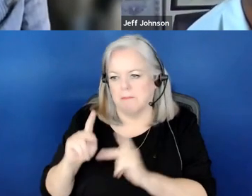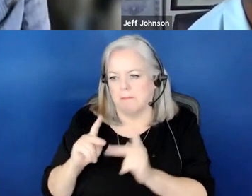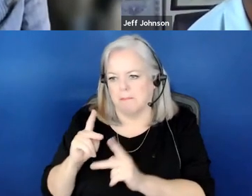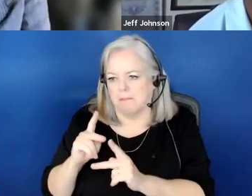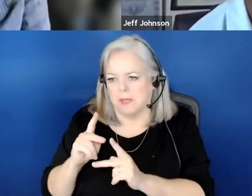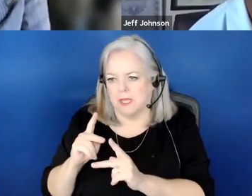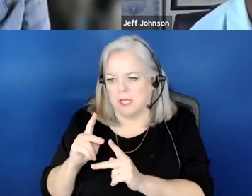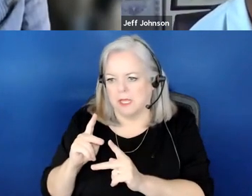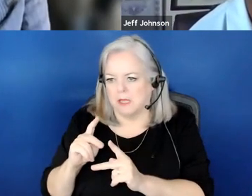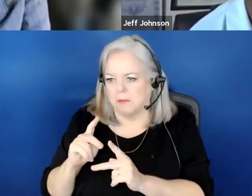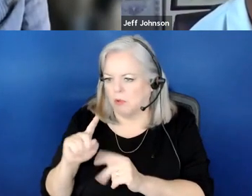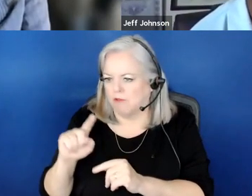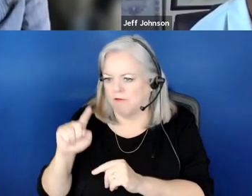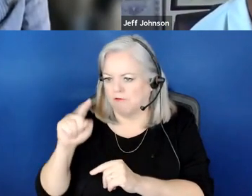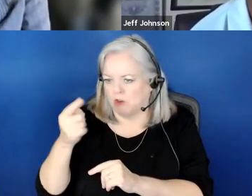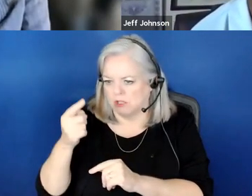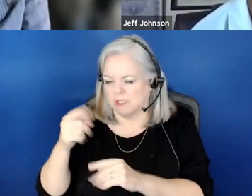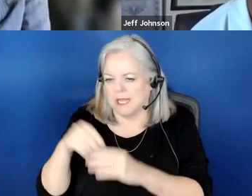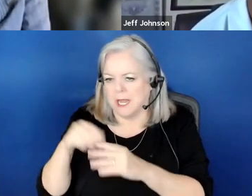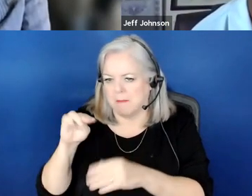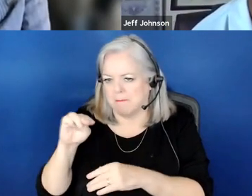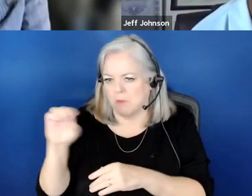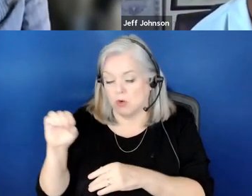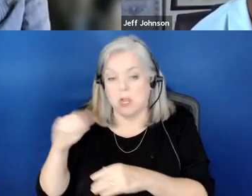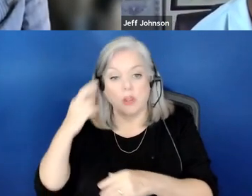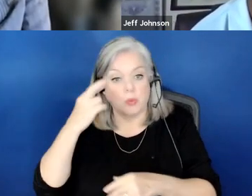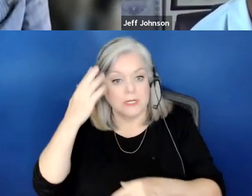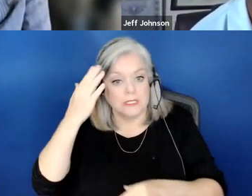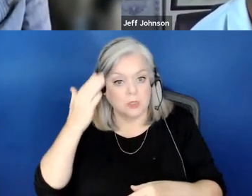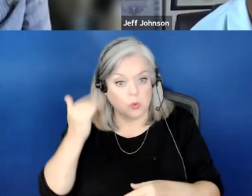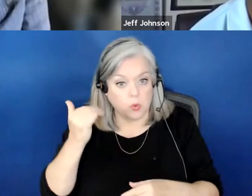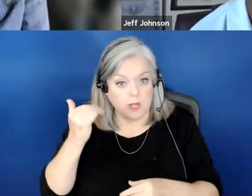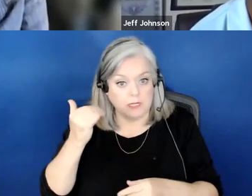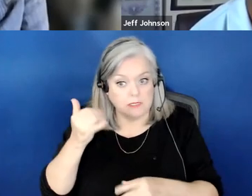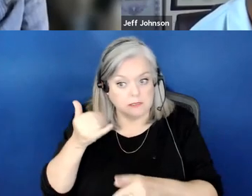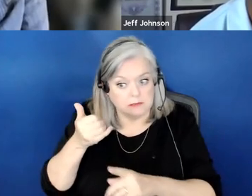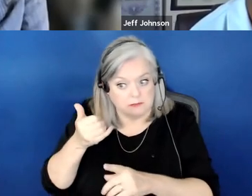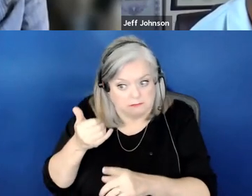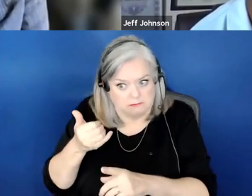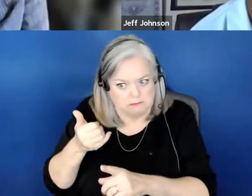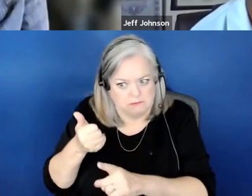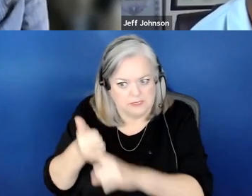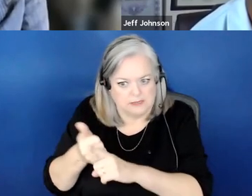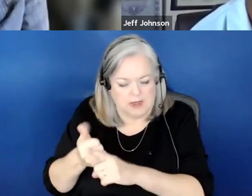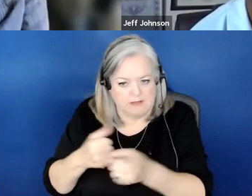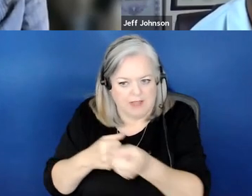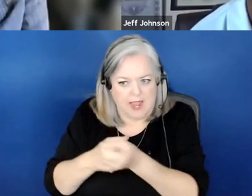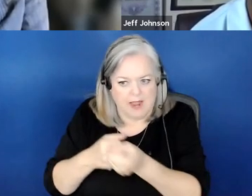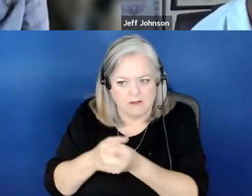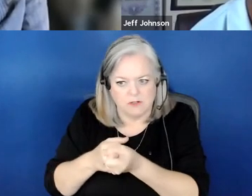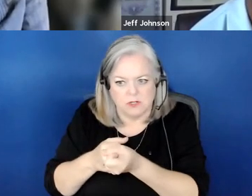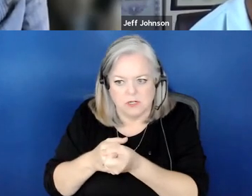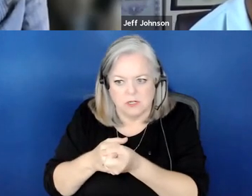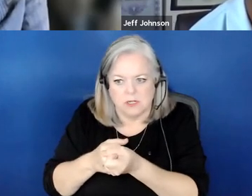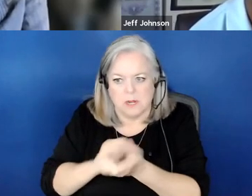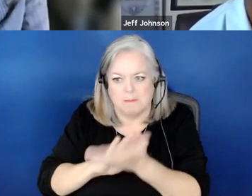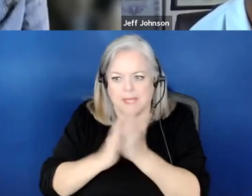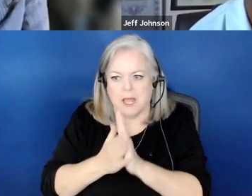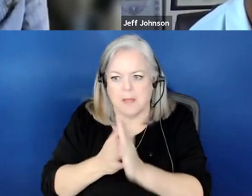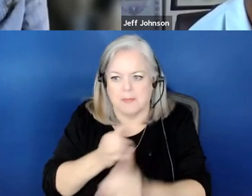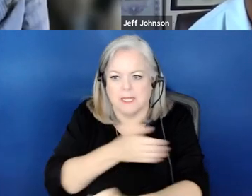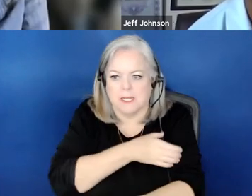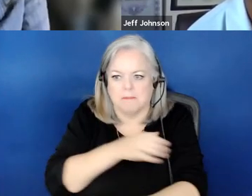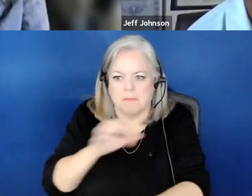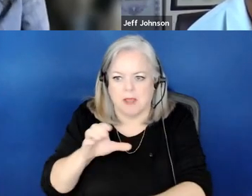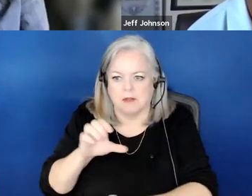Missouri and the reason why self-advocate coming in power isn't called people first